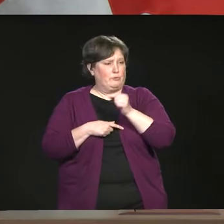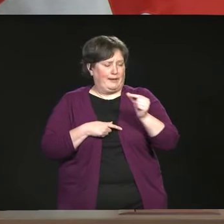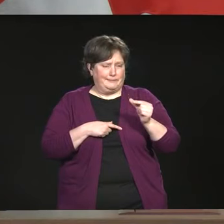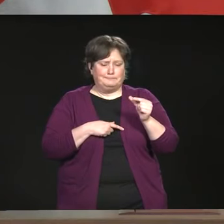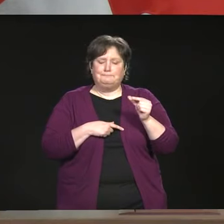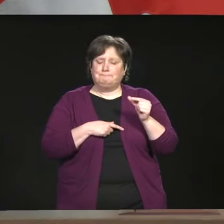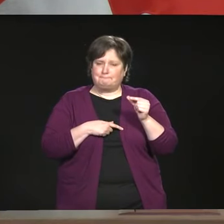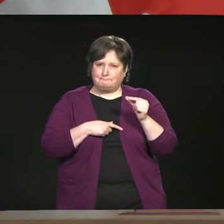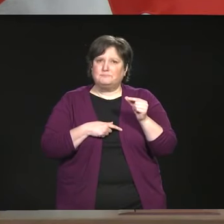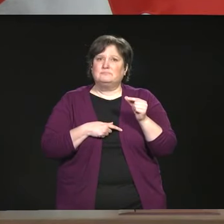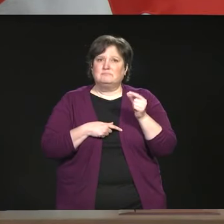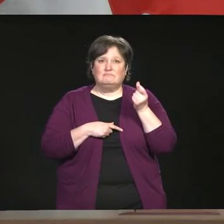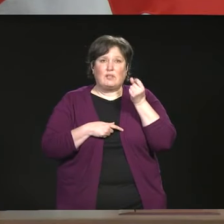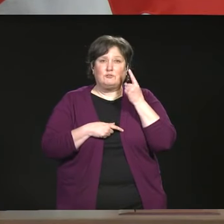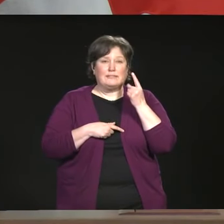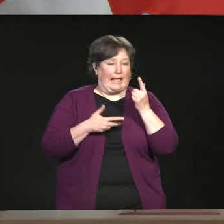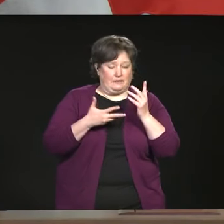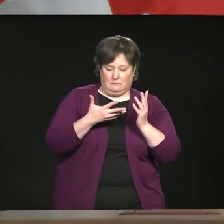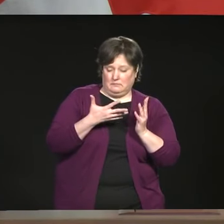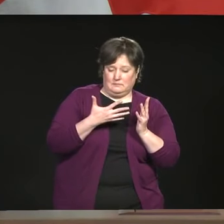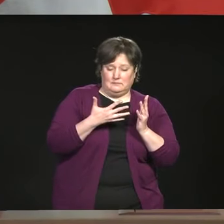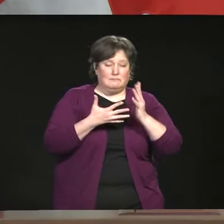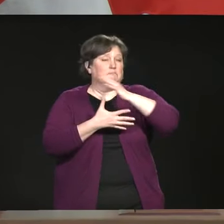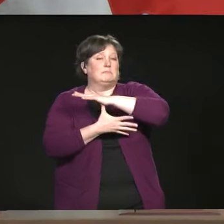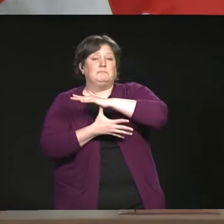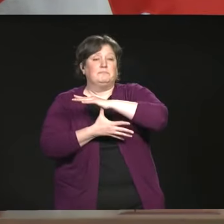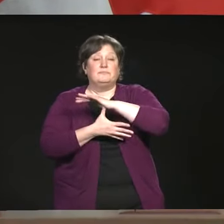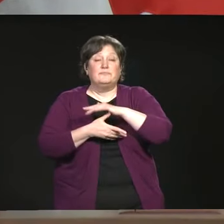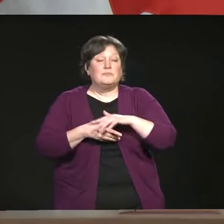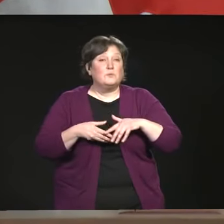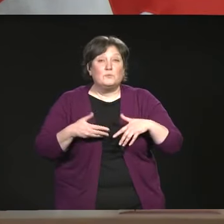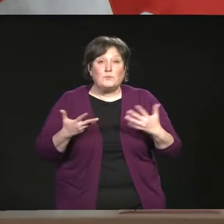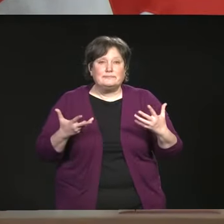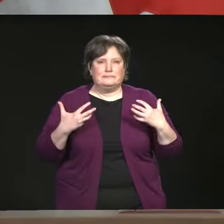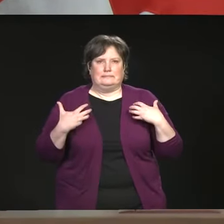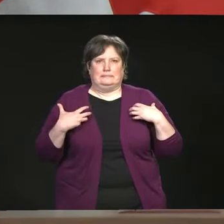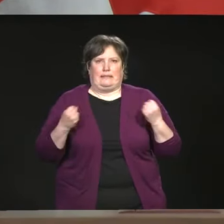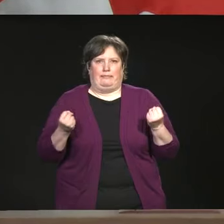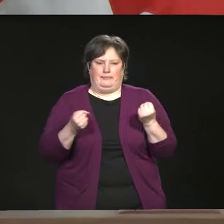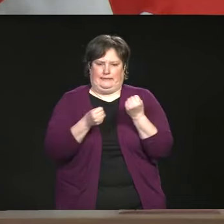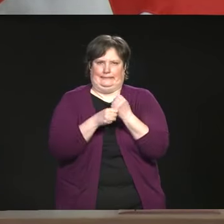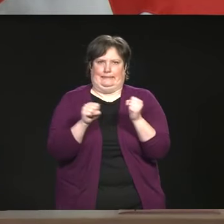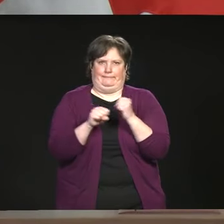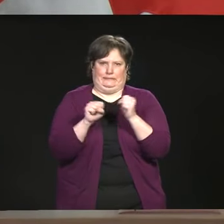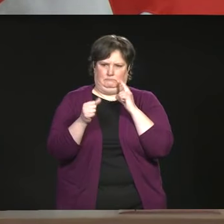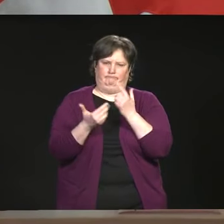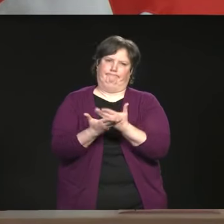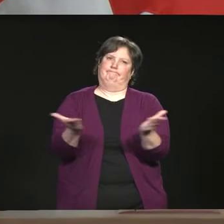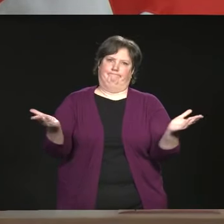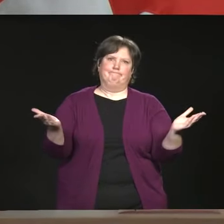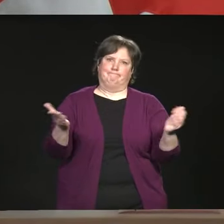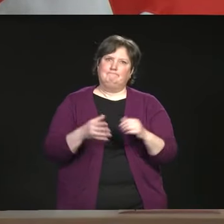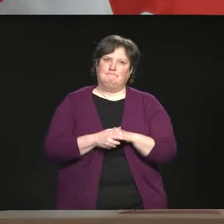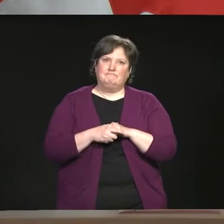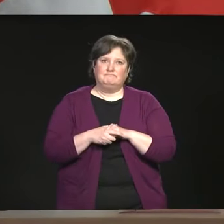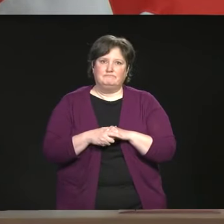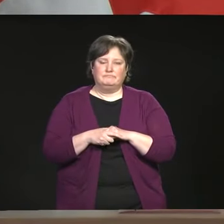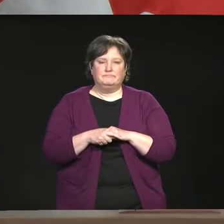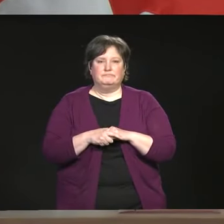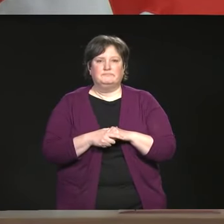priority needs to be the health and safety of Canadians. In pursuit of that, the